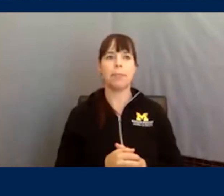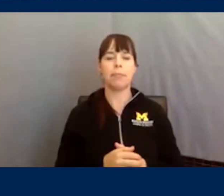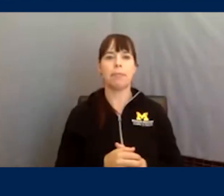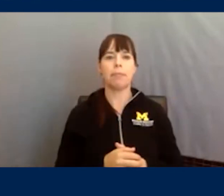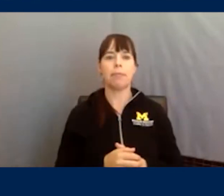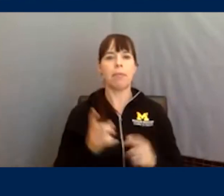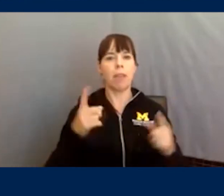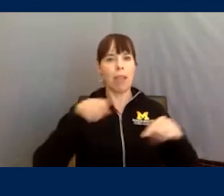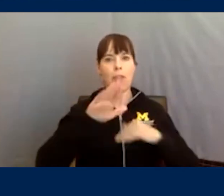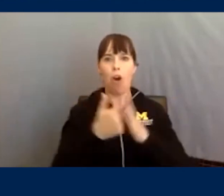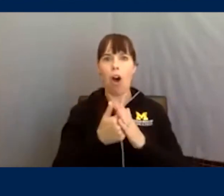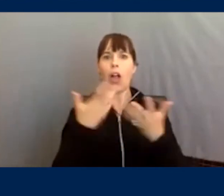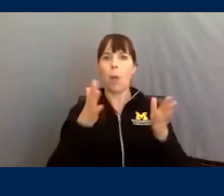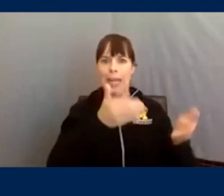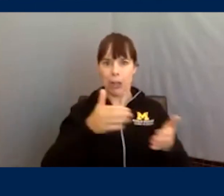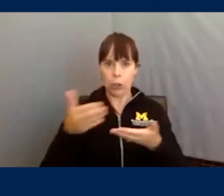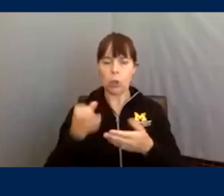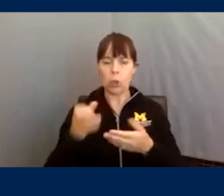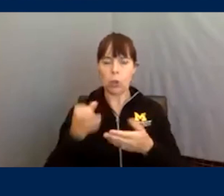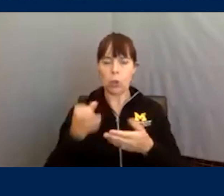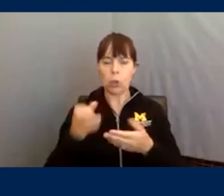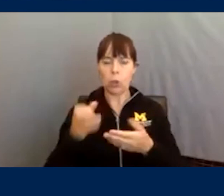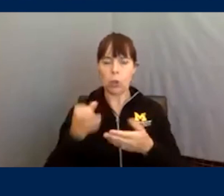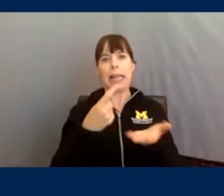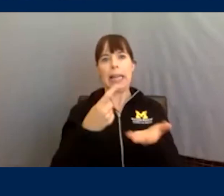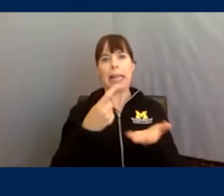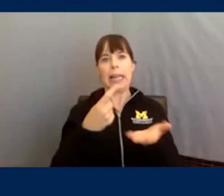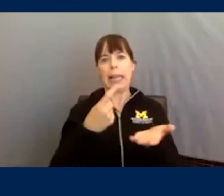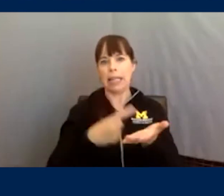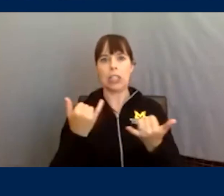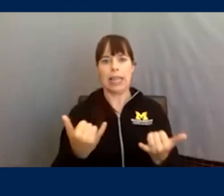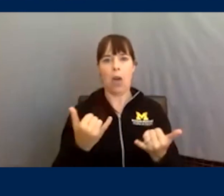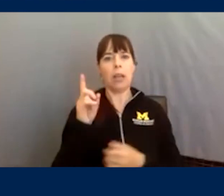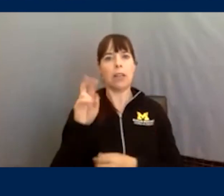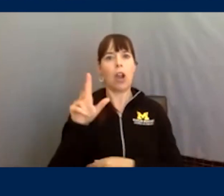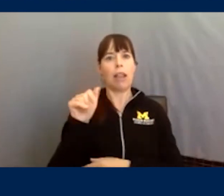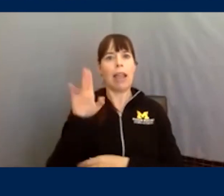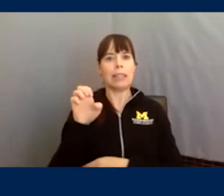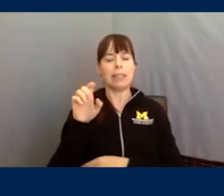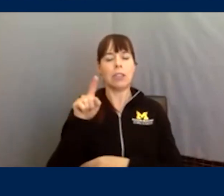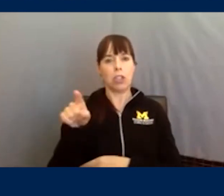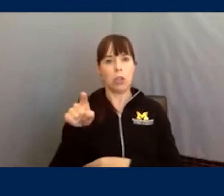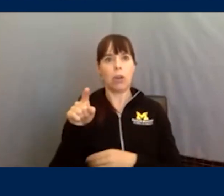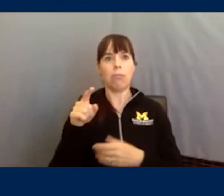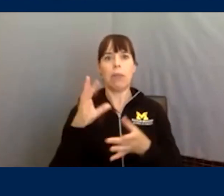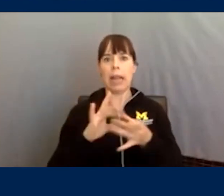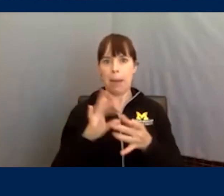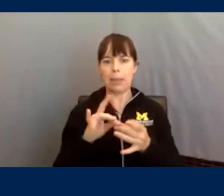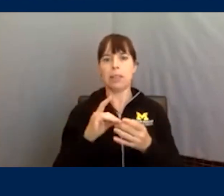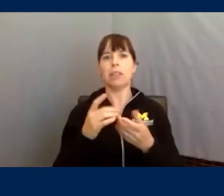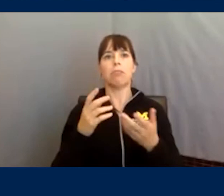They've all been introduced, and so we will begin the discussion. Dr. Lance, your comments lead